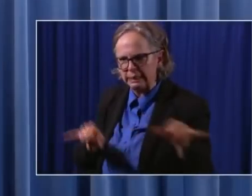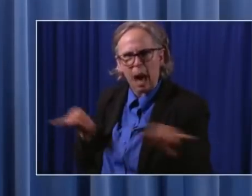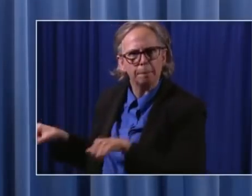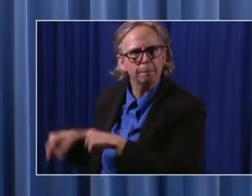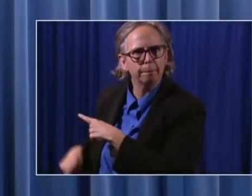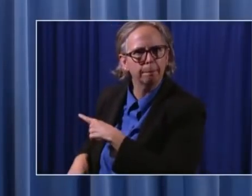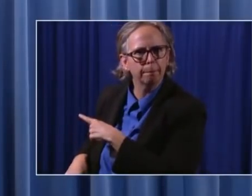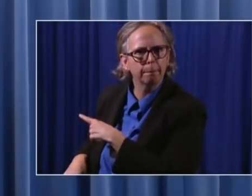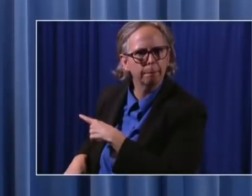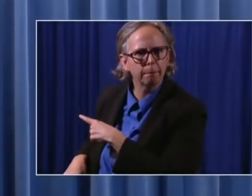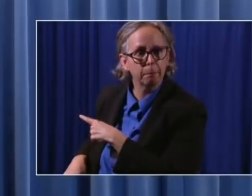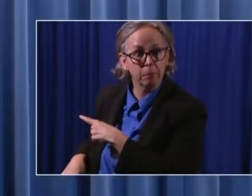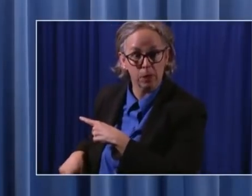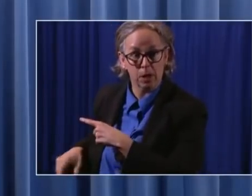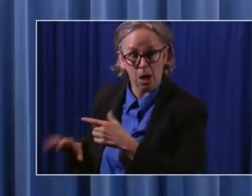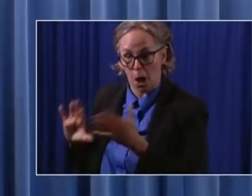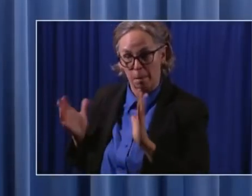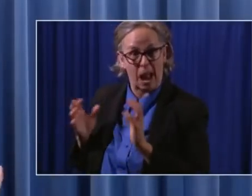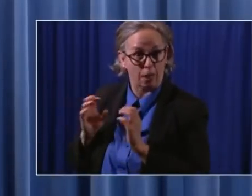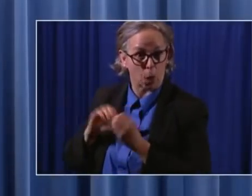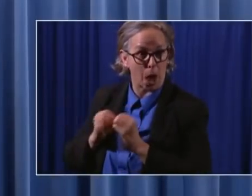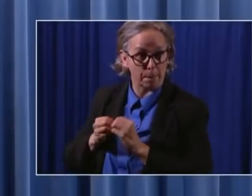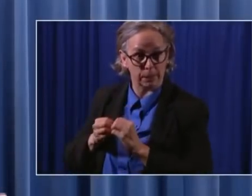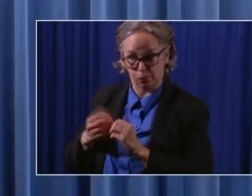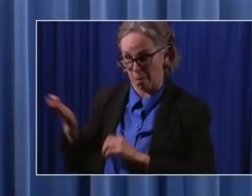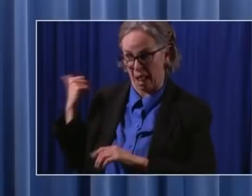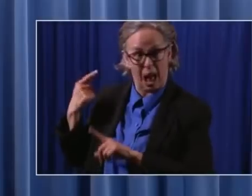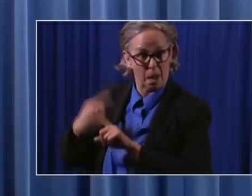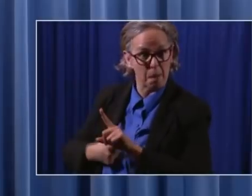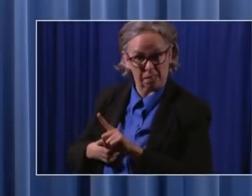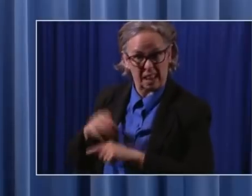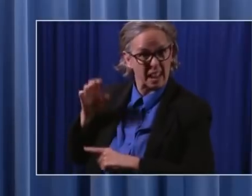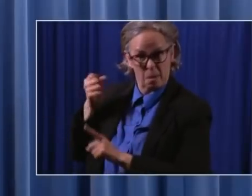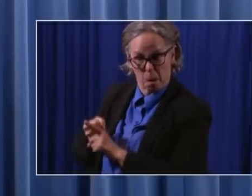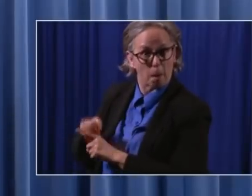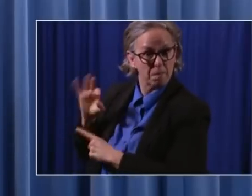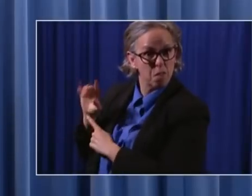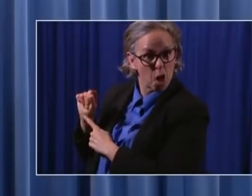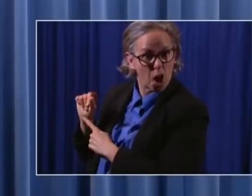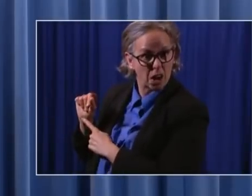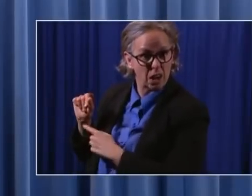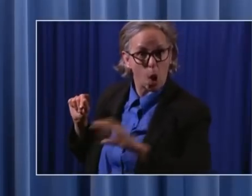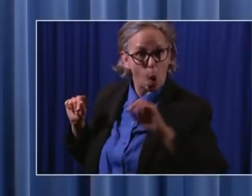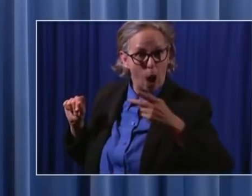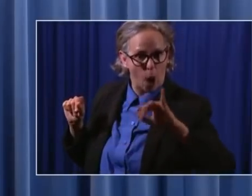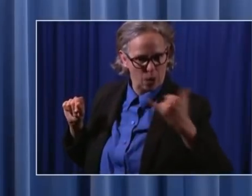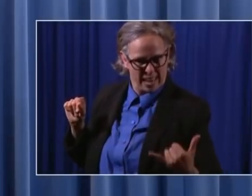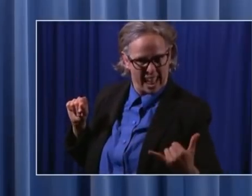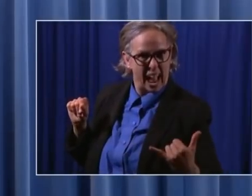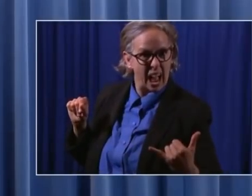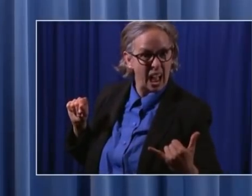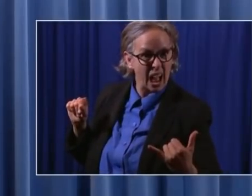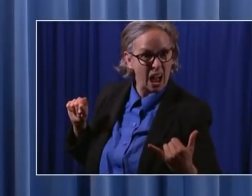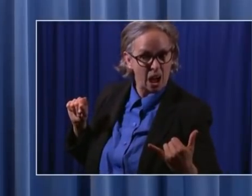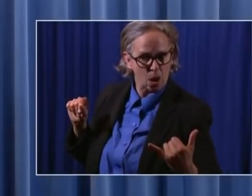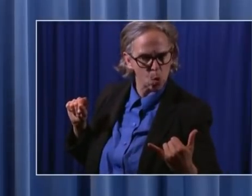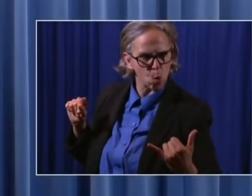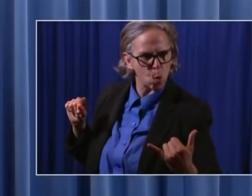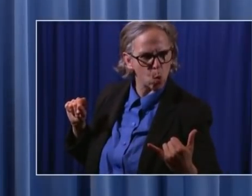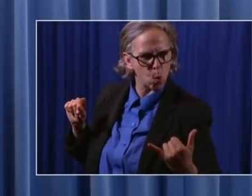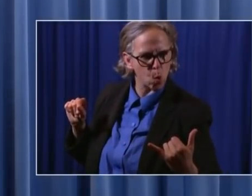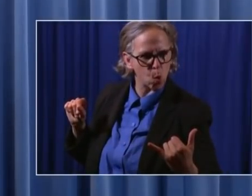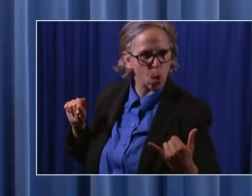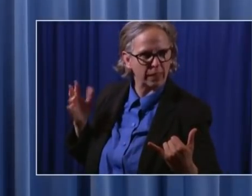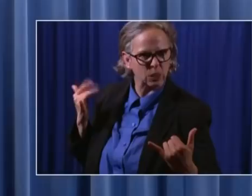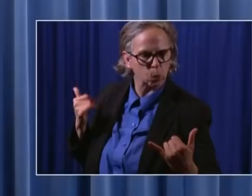positivity, if you look at number of cases, look at all kinds of different ways, and see where Florida is today. And